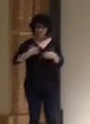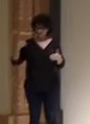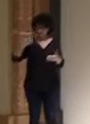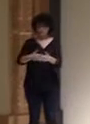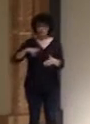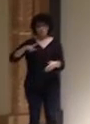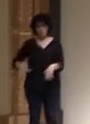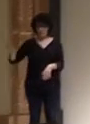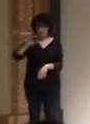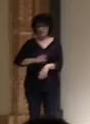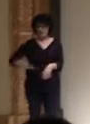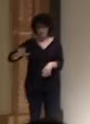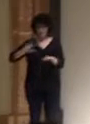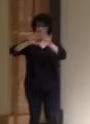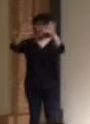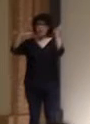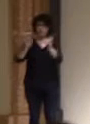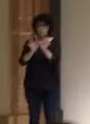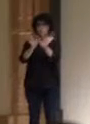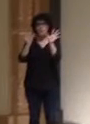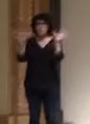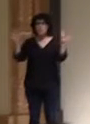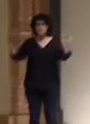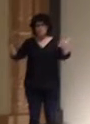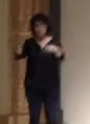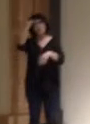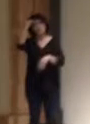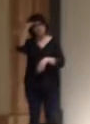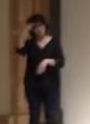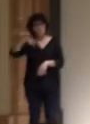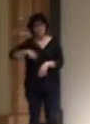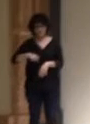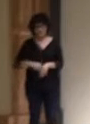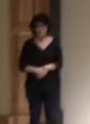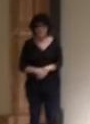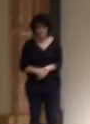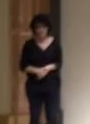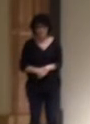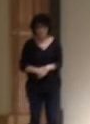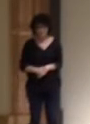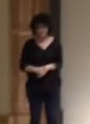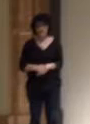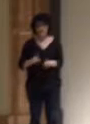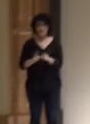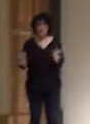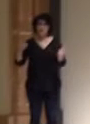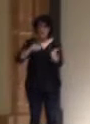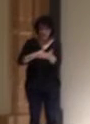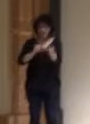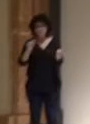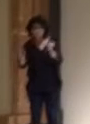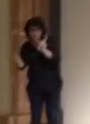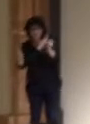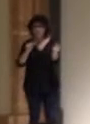last weeks, we have been discussing again arts and culture in Portugal.